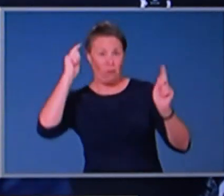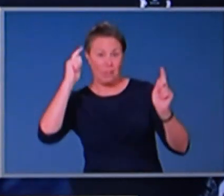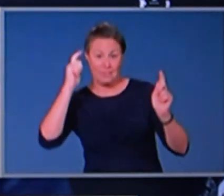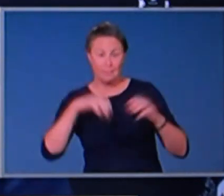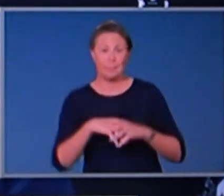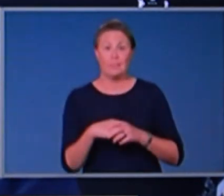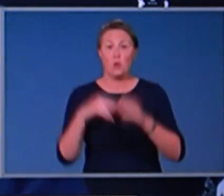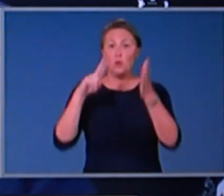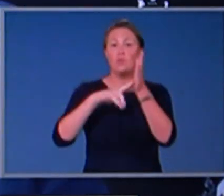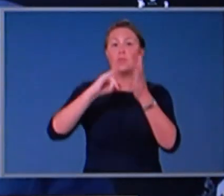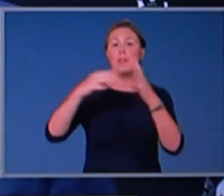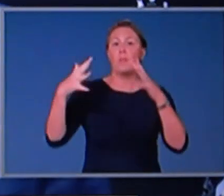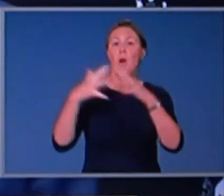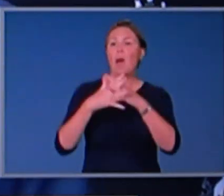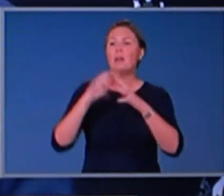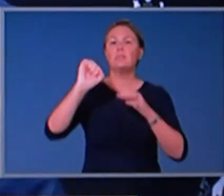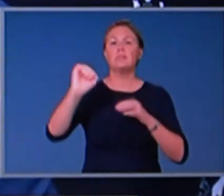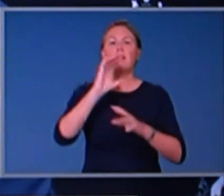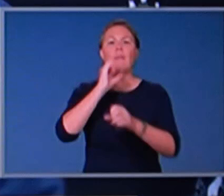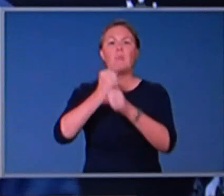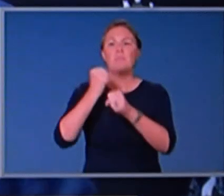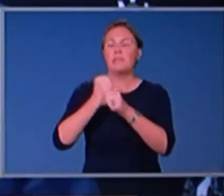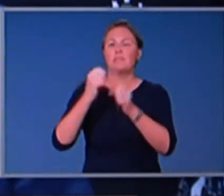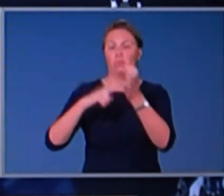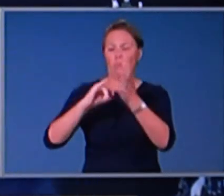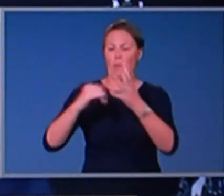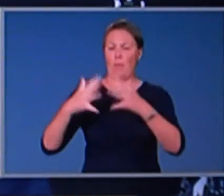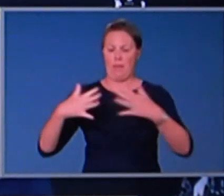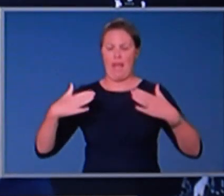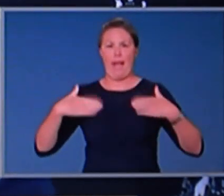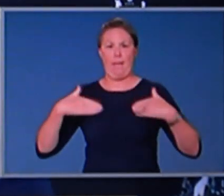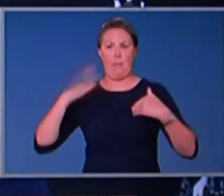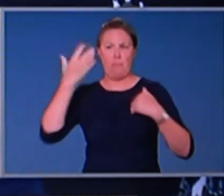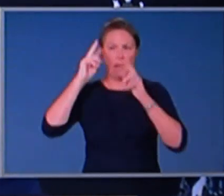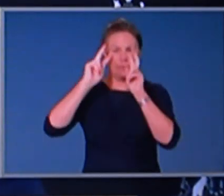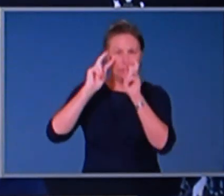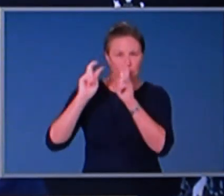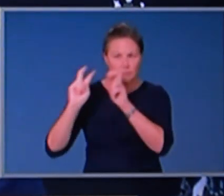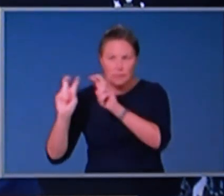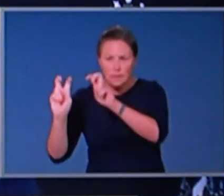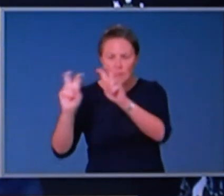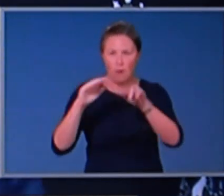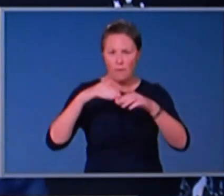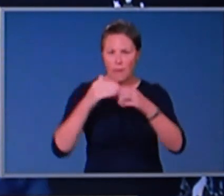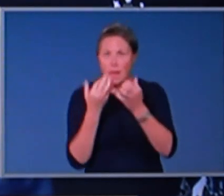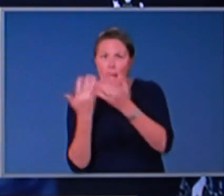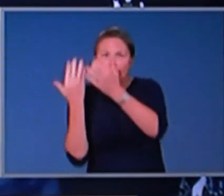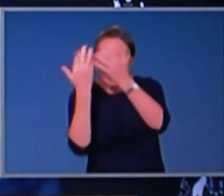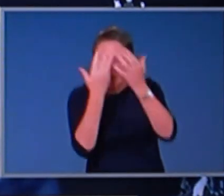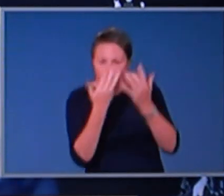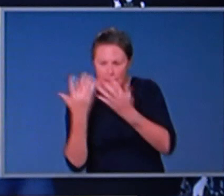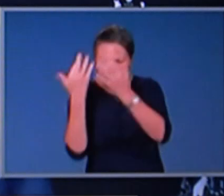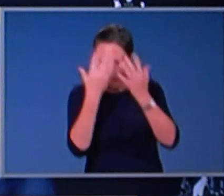South Wales Health have just done a very large study looking at some infections that have occurred in the school setting and